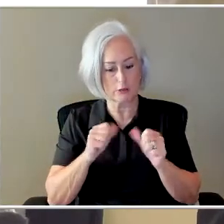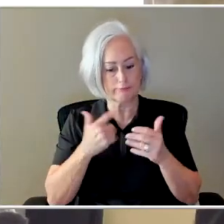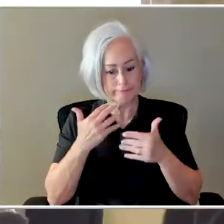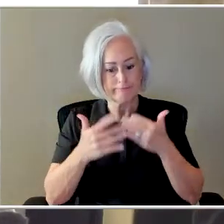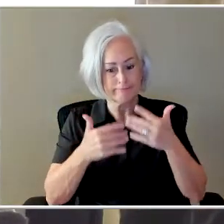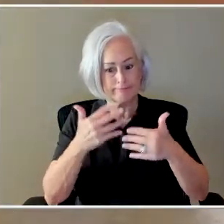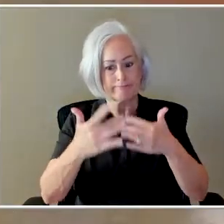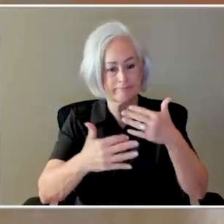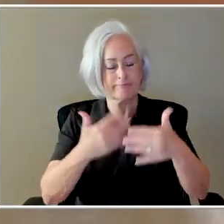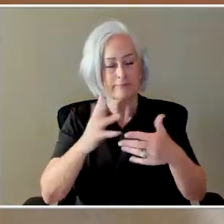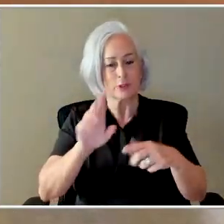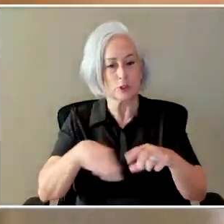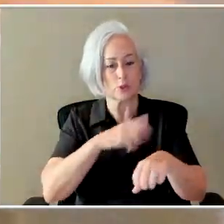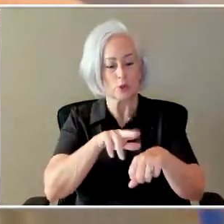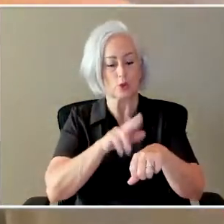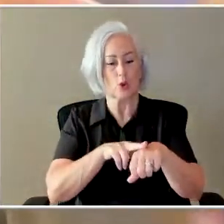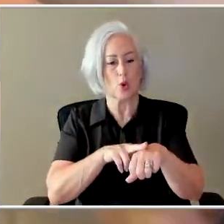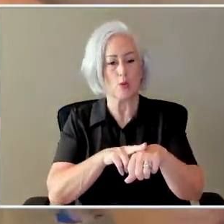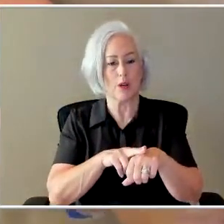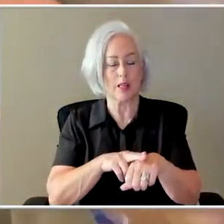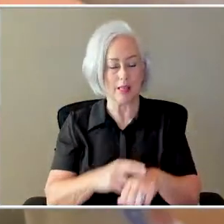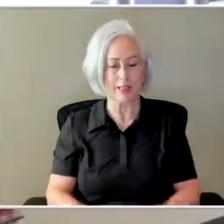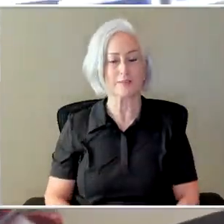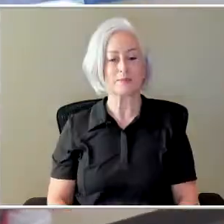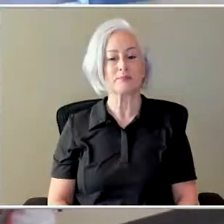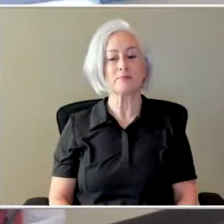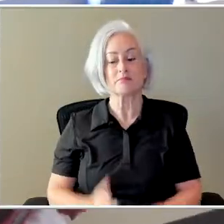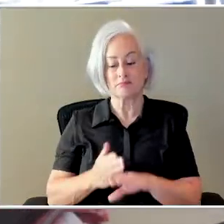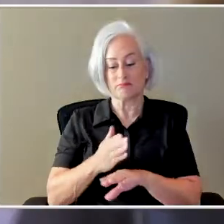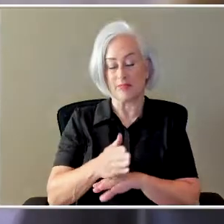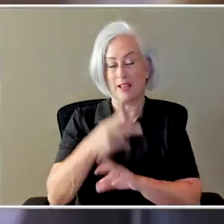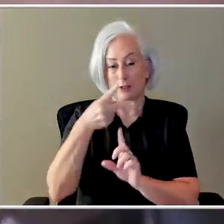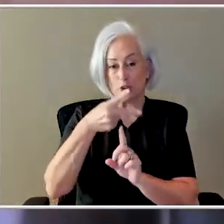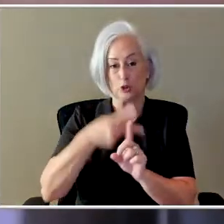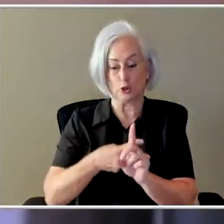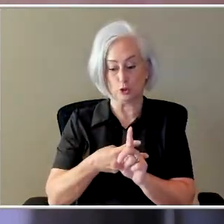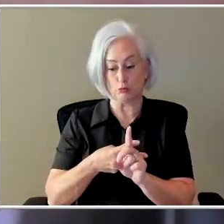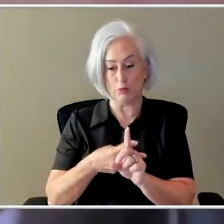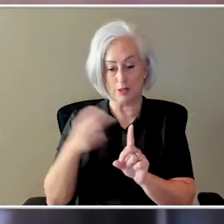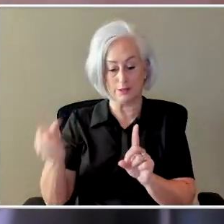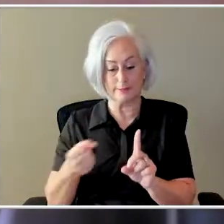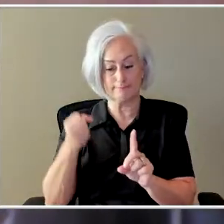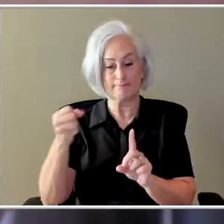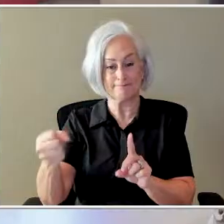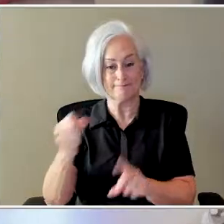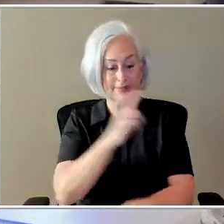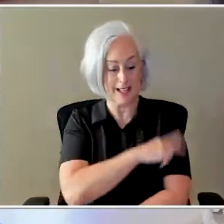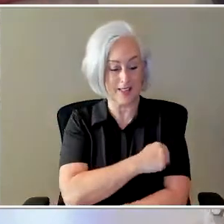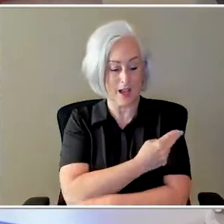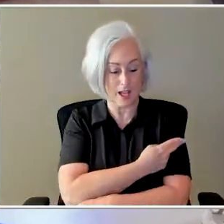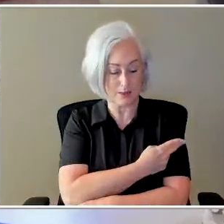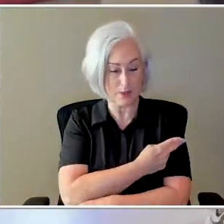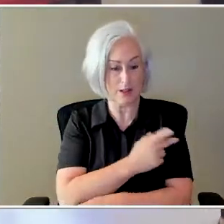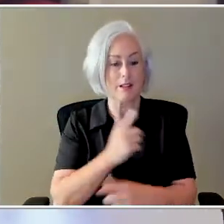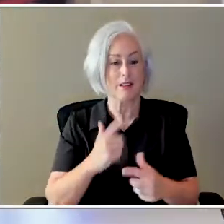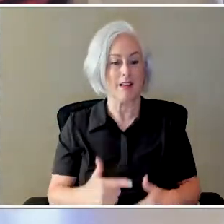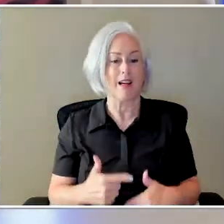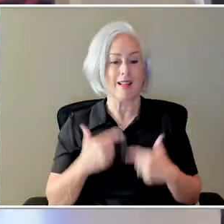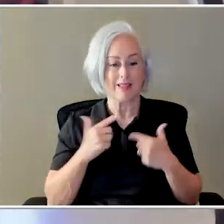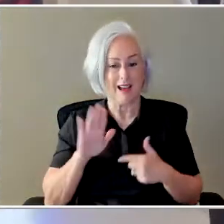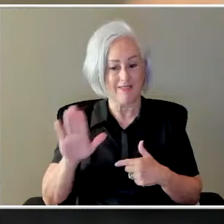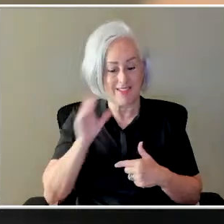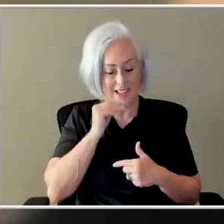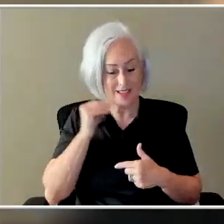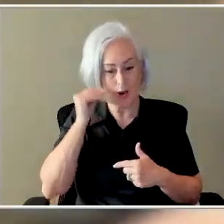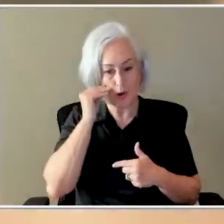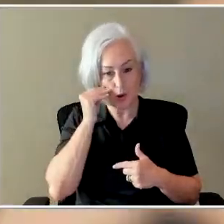yeah. Kurt and Valerie say after nearly 2 months in the hospital, life at home will definitely be a new sort